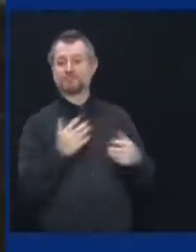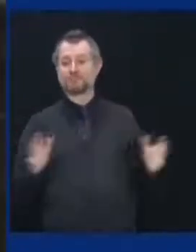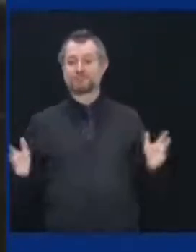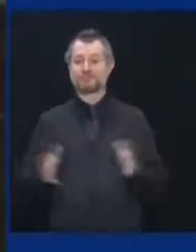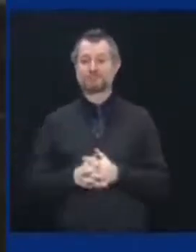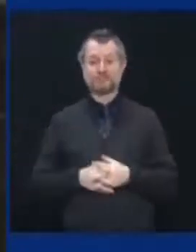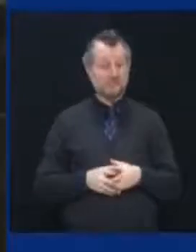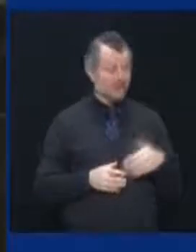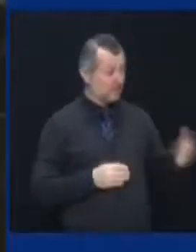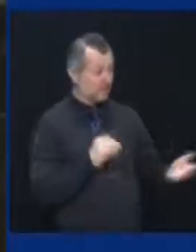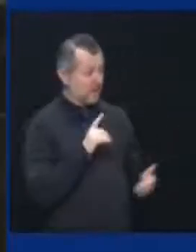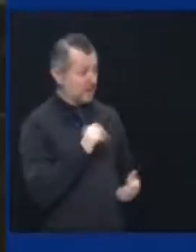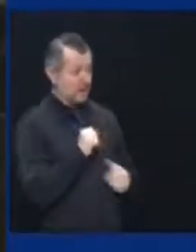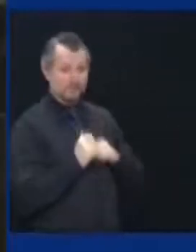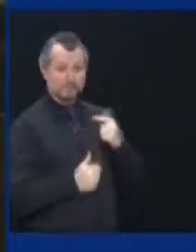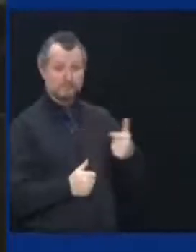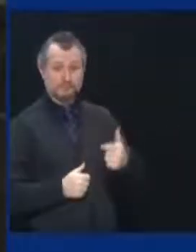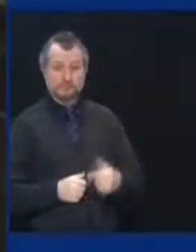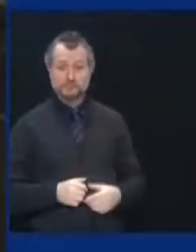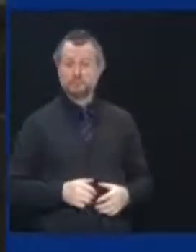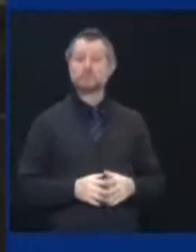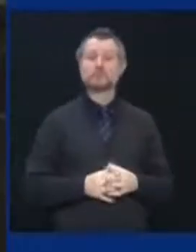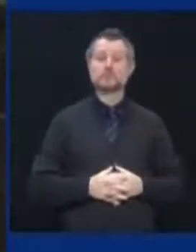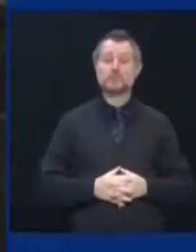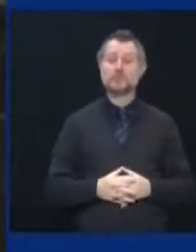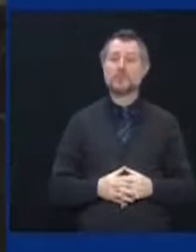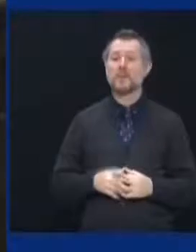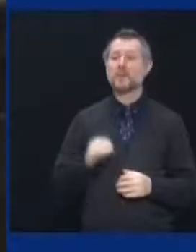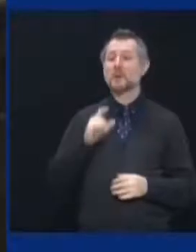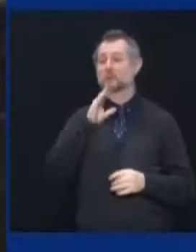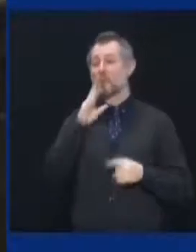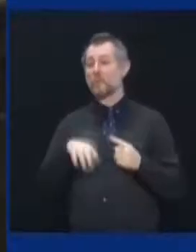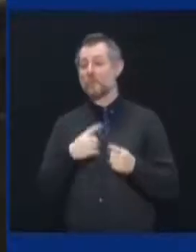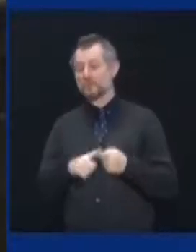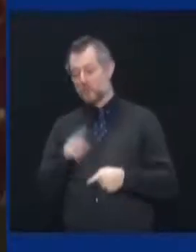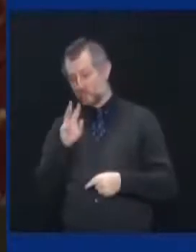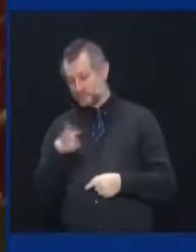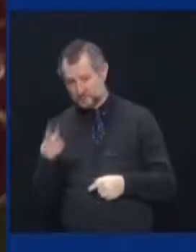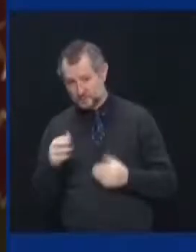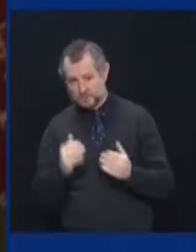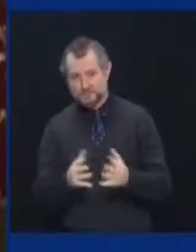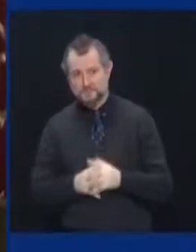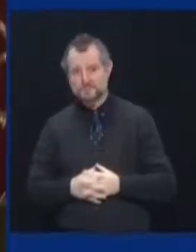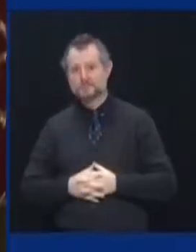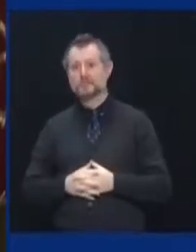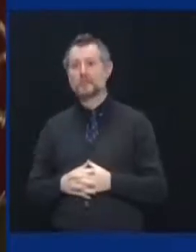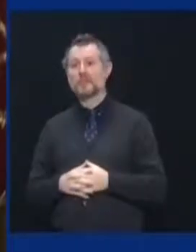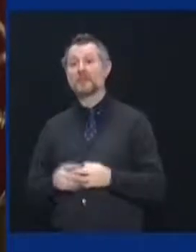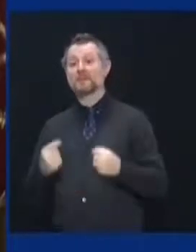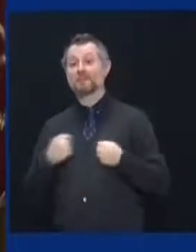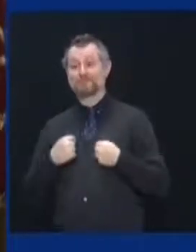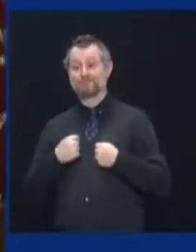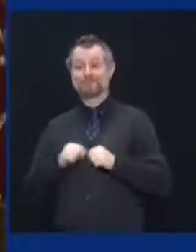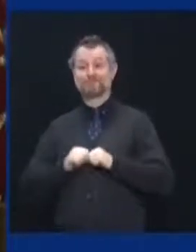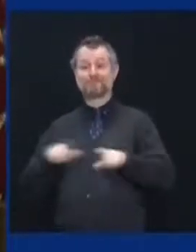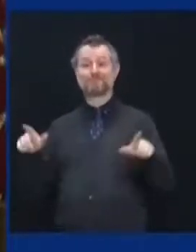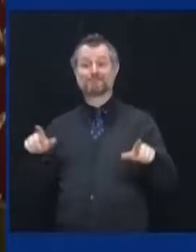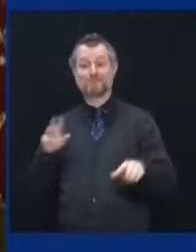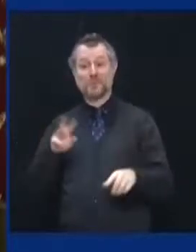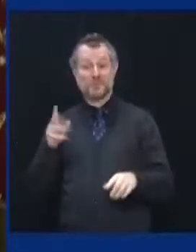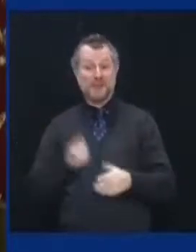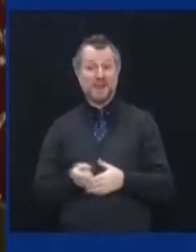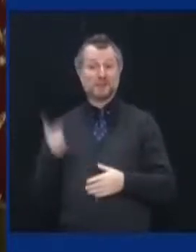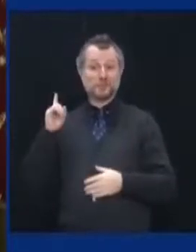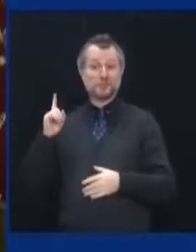Melissa? Yeah, also on the website situation, so when we first launched the website in anticipation of